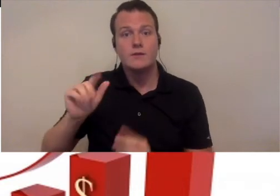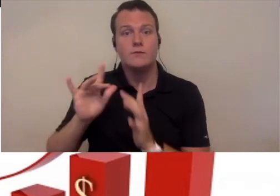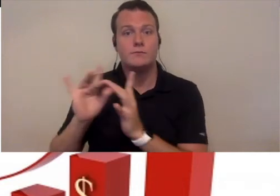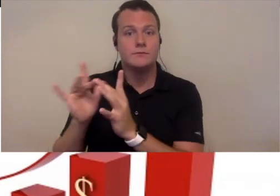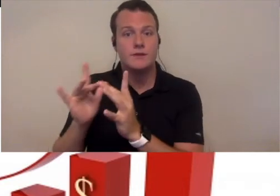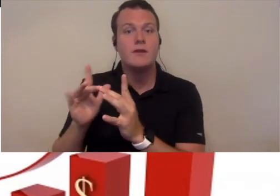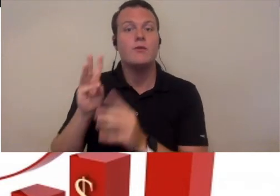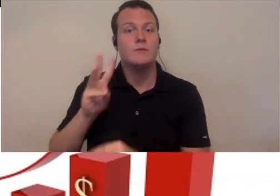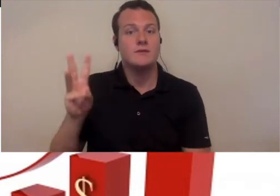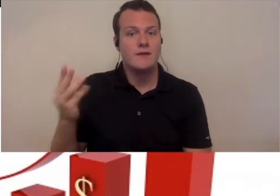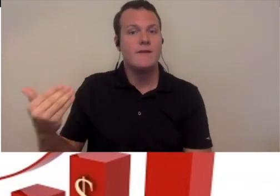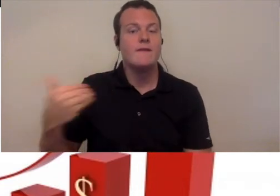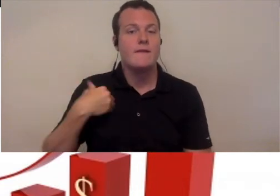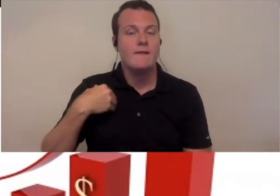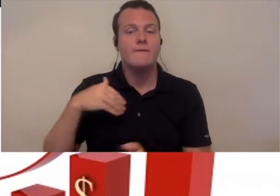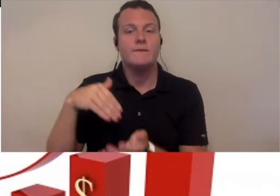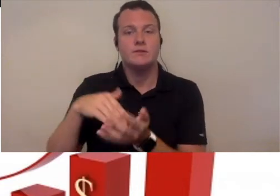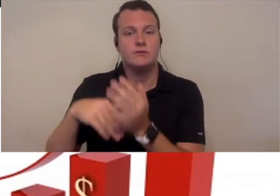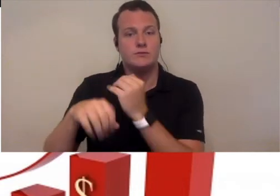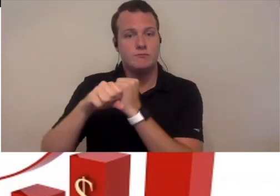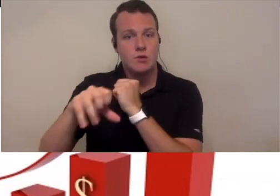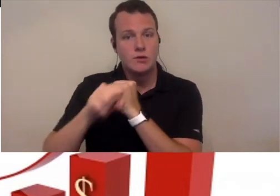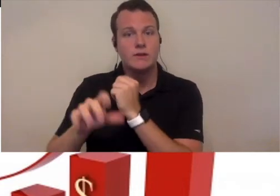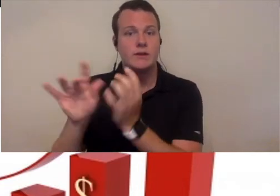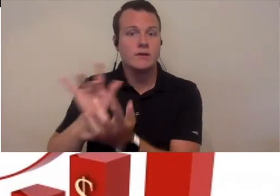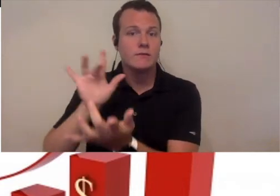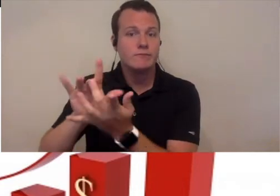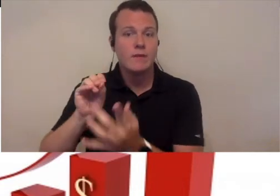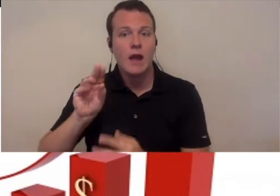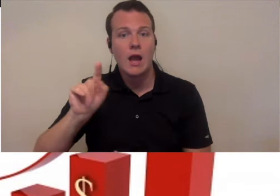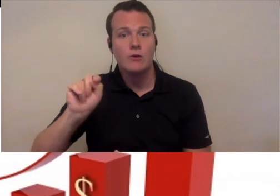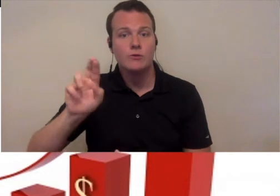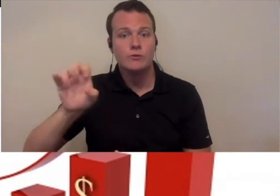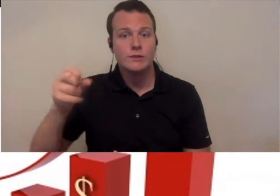have a physician marketing and outreach